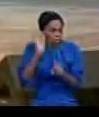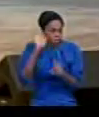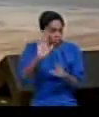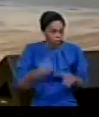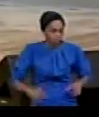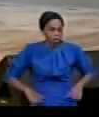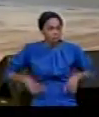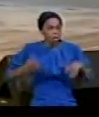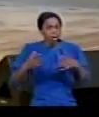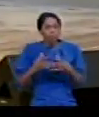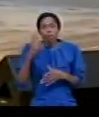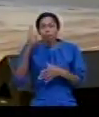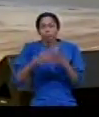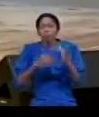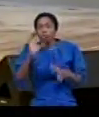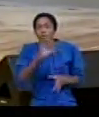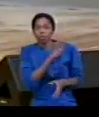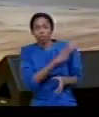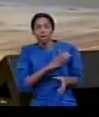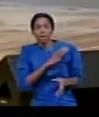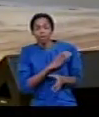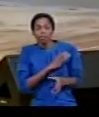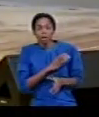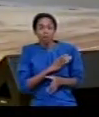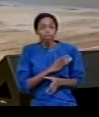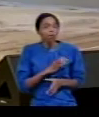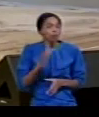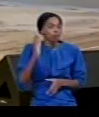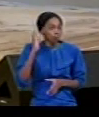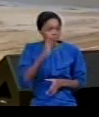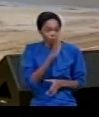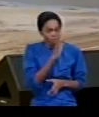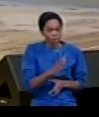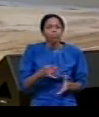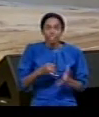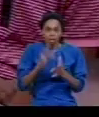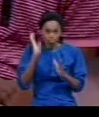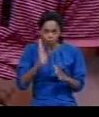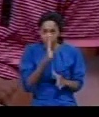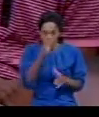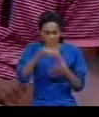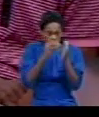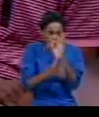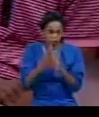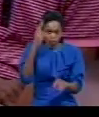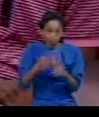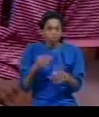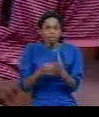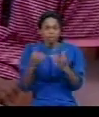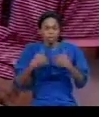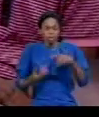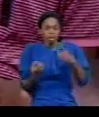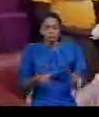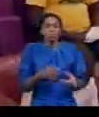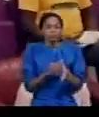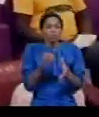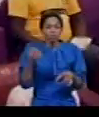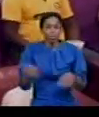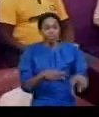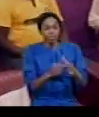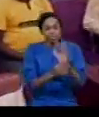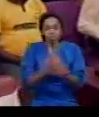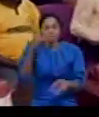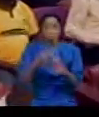what your behavior, what your lifestyle ought to be. It will happen. It has happened already. That